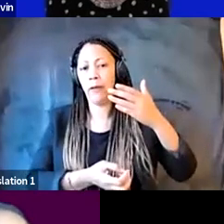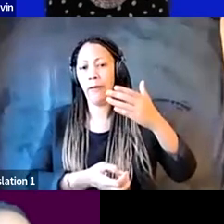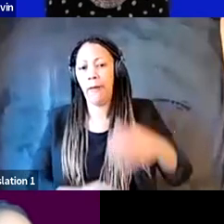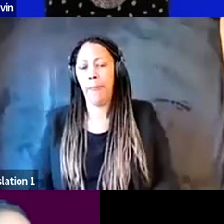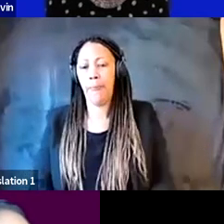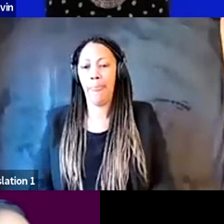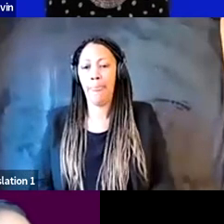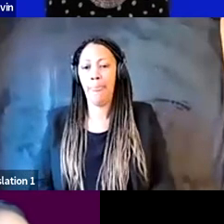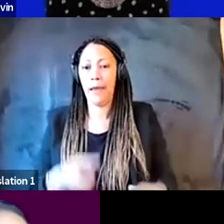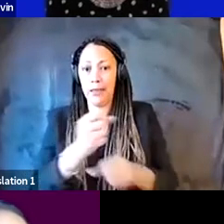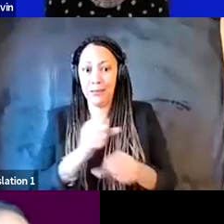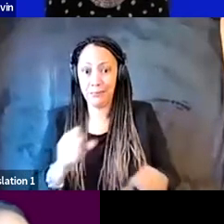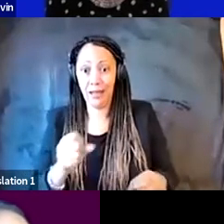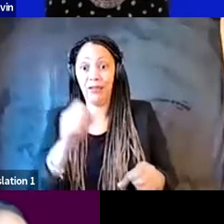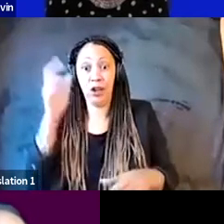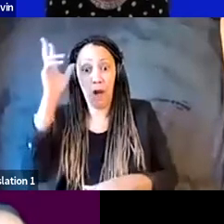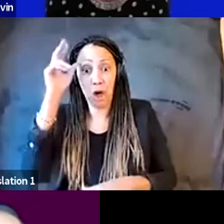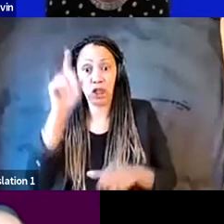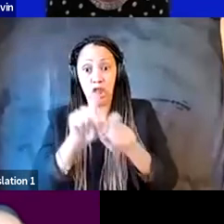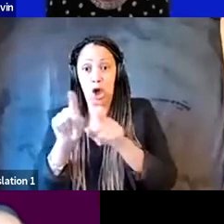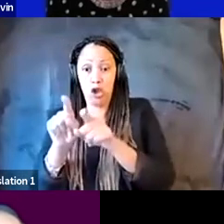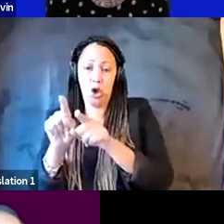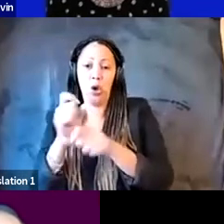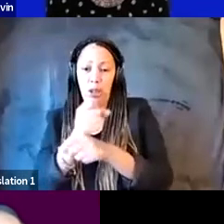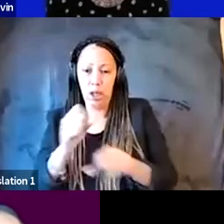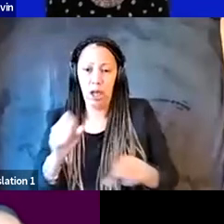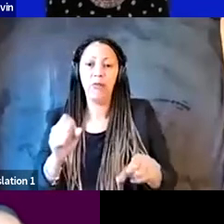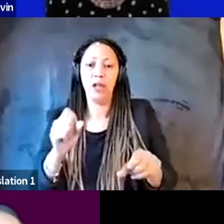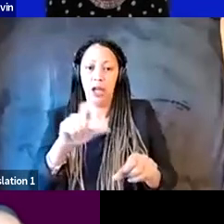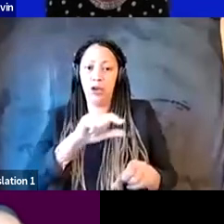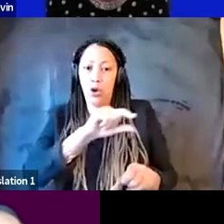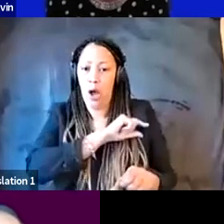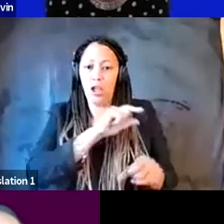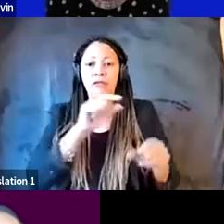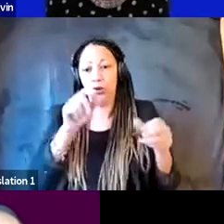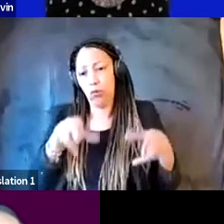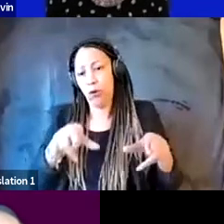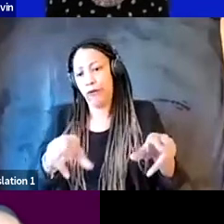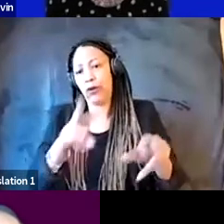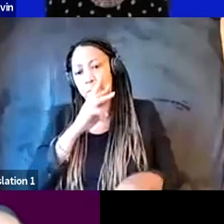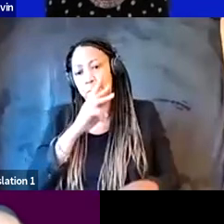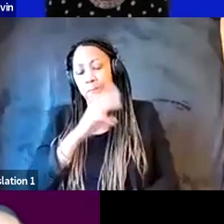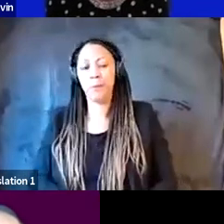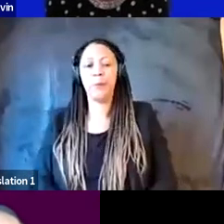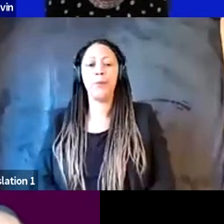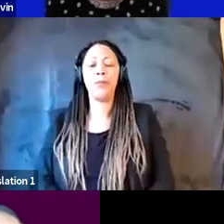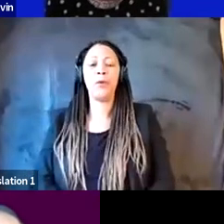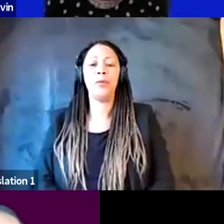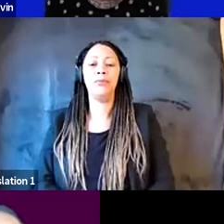for both the safety of the horses and also for the quality of the rivers. In terms of the